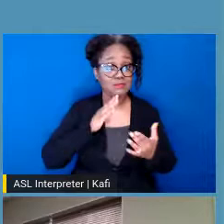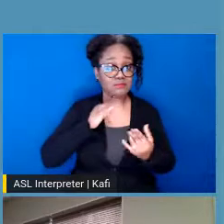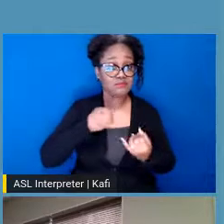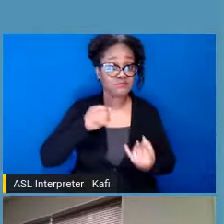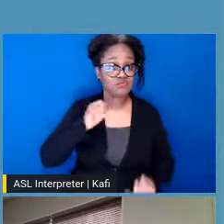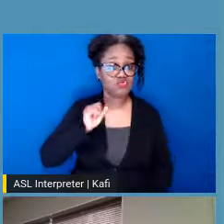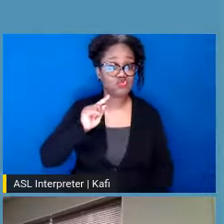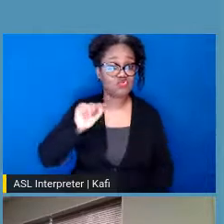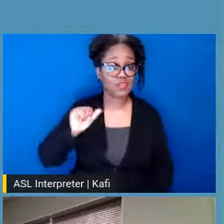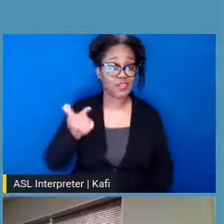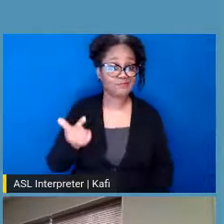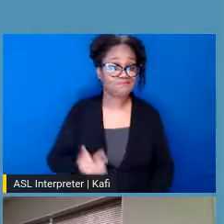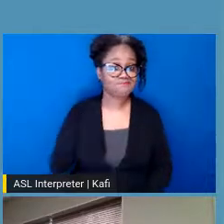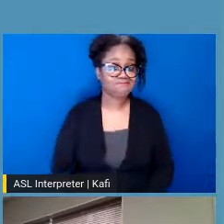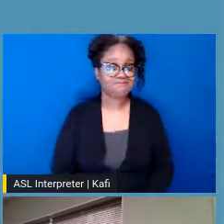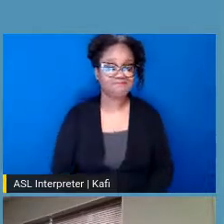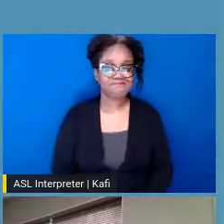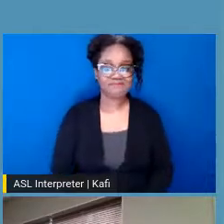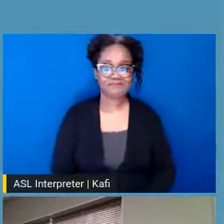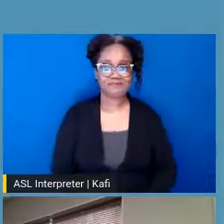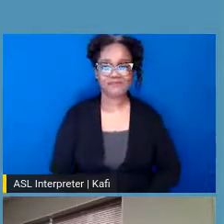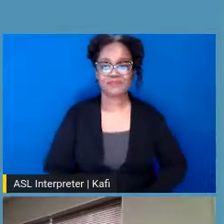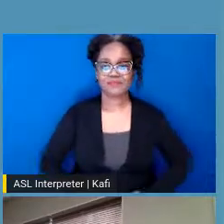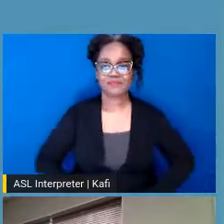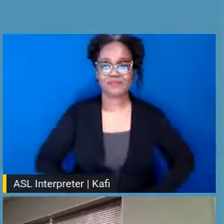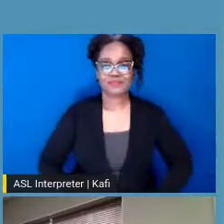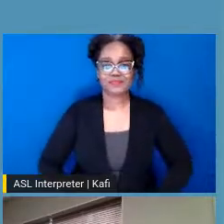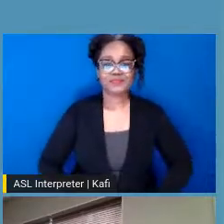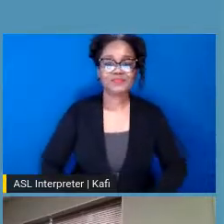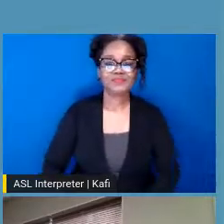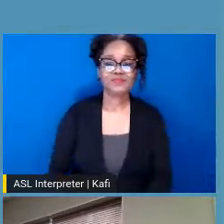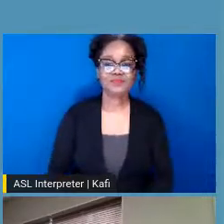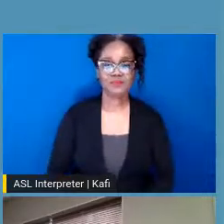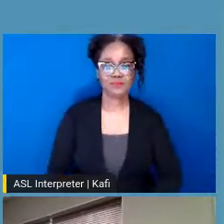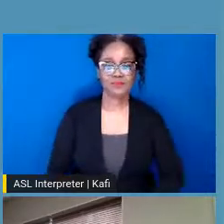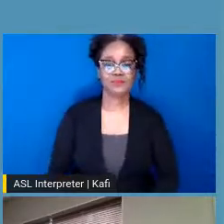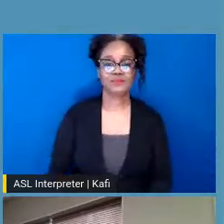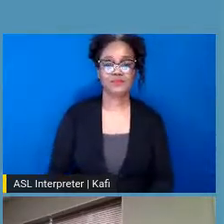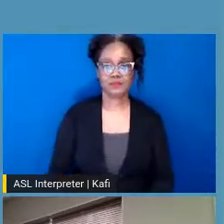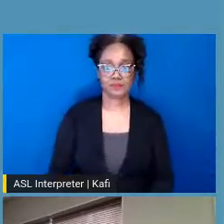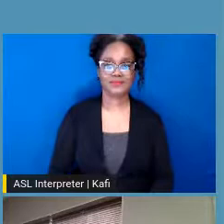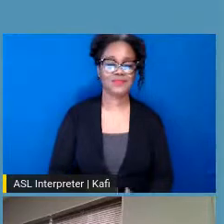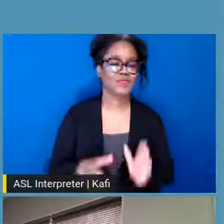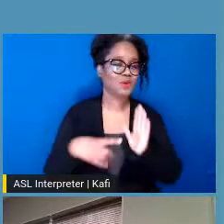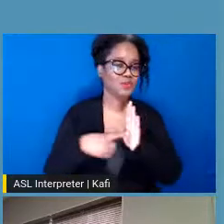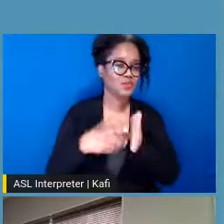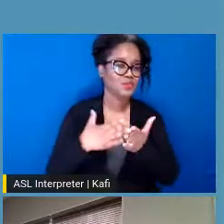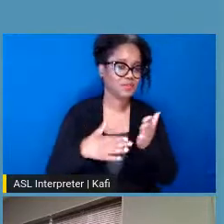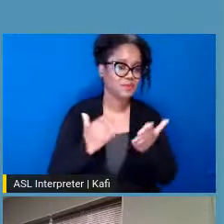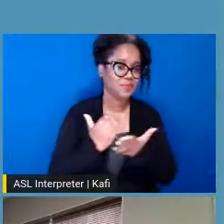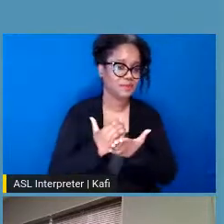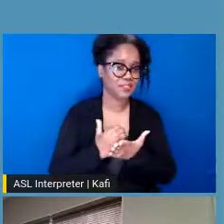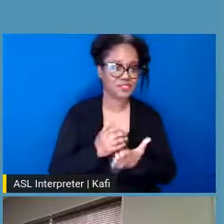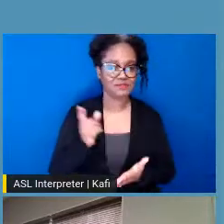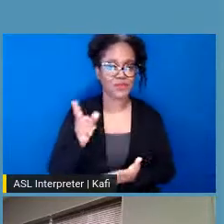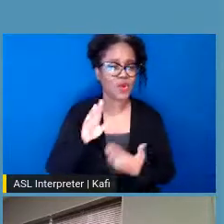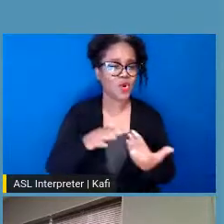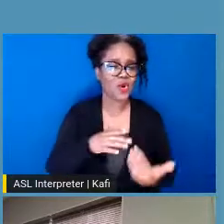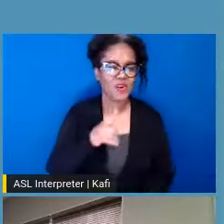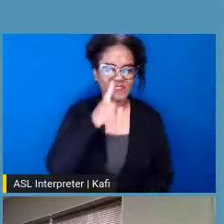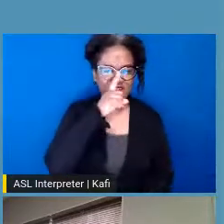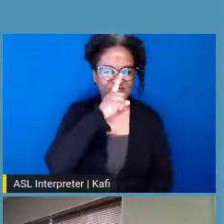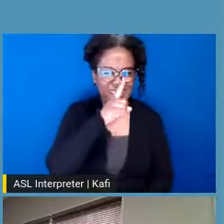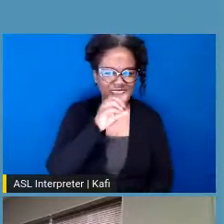Here, I'll go through these images, and then the next slide, they might make more sense. These are all fake objects, by the way. This was for another project I was working on,